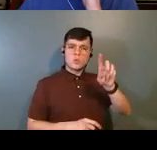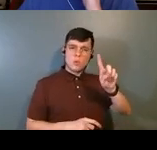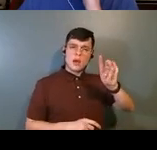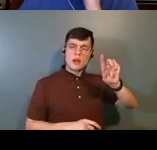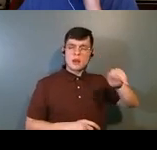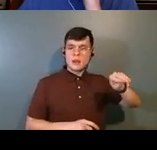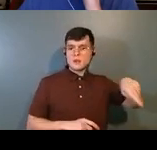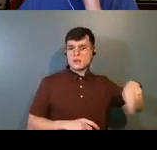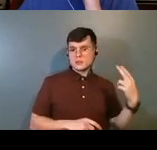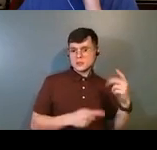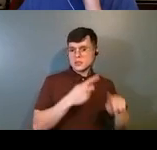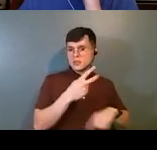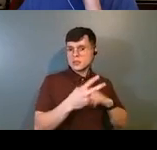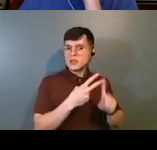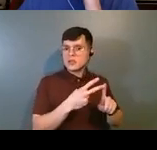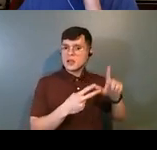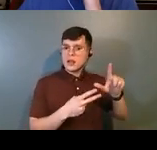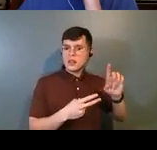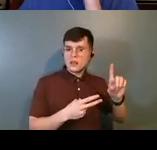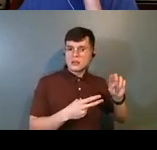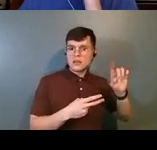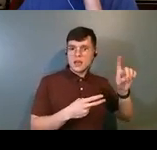Link occur MDX from